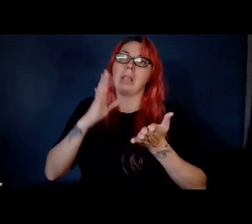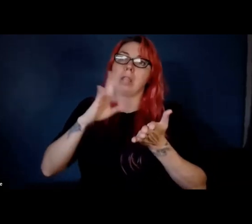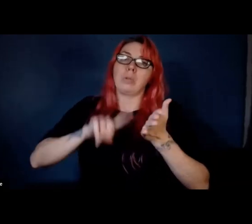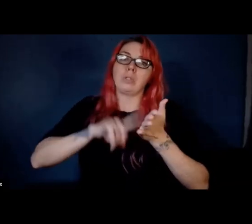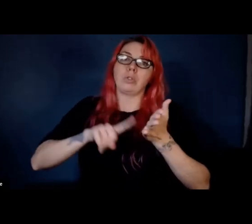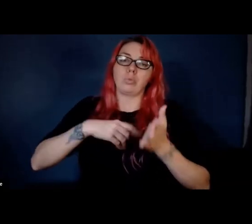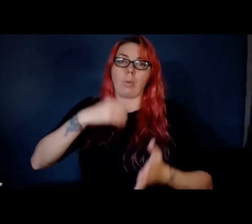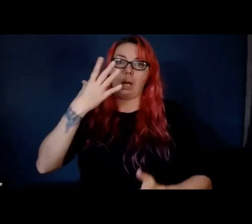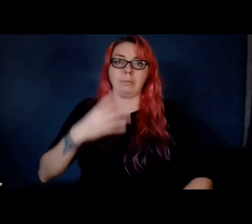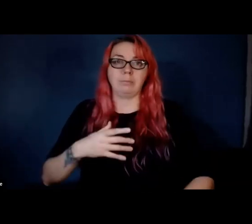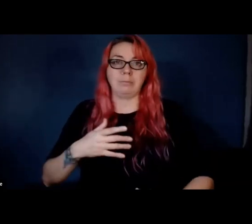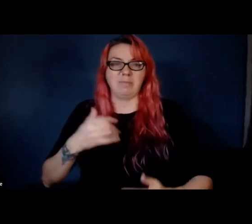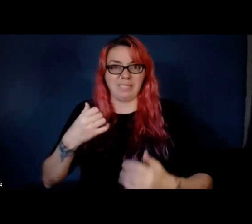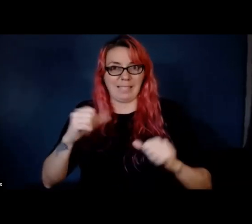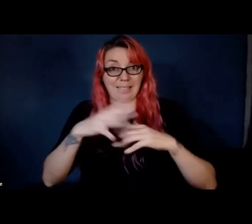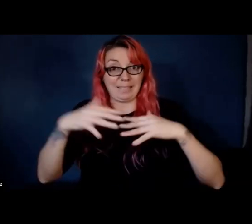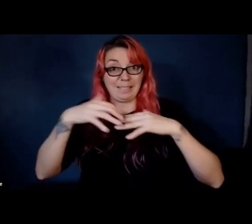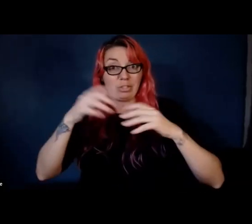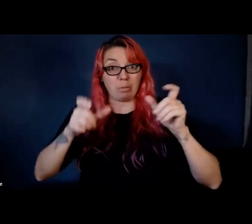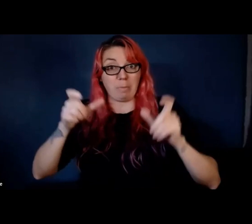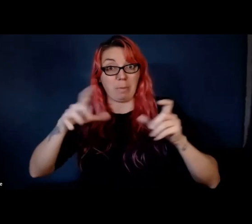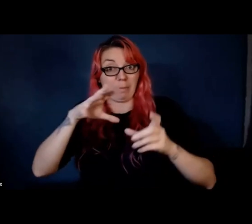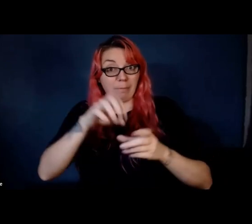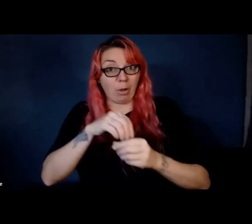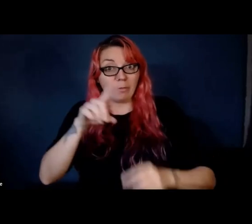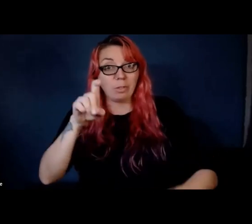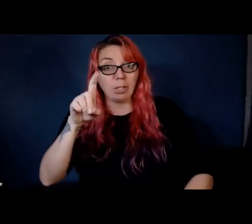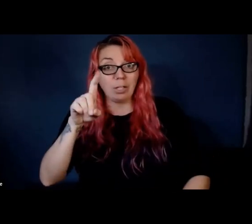to do a follow-up to actually explore that, to find out.